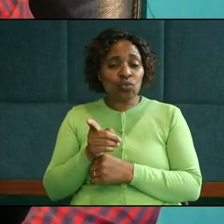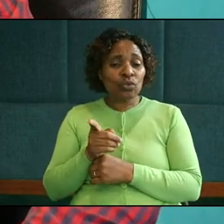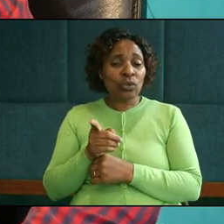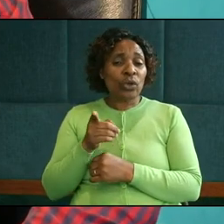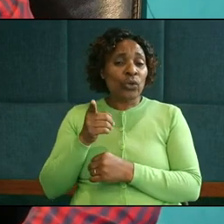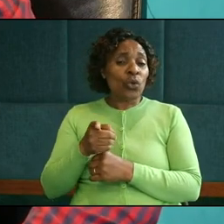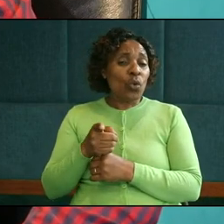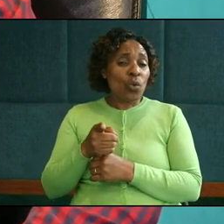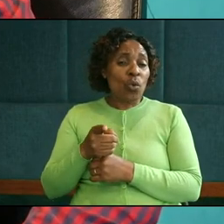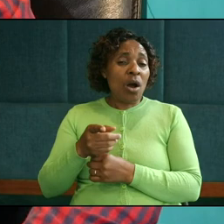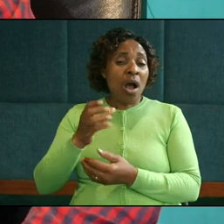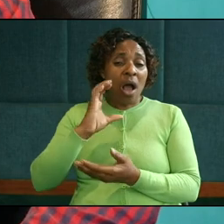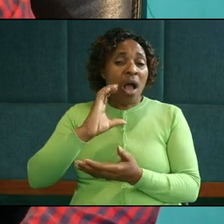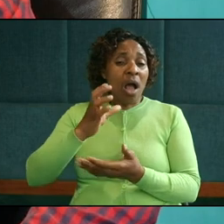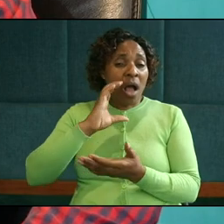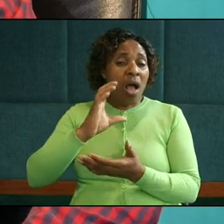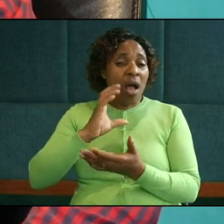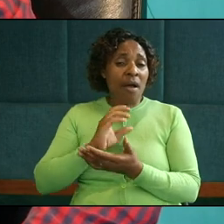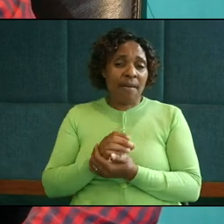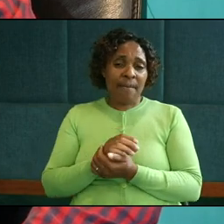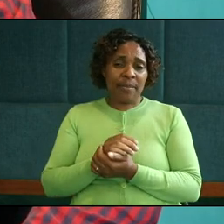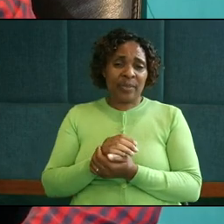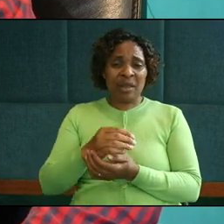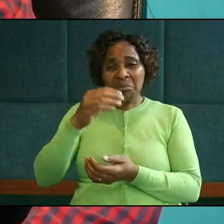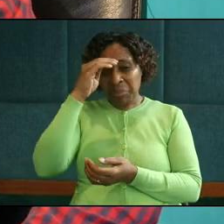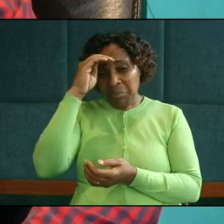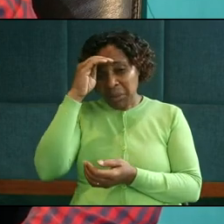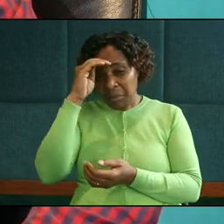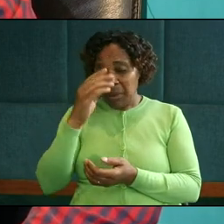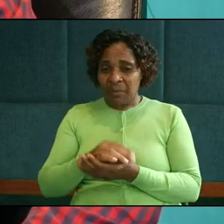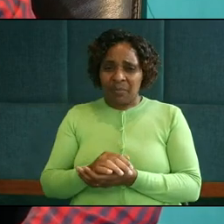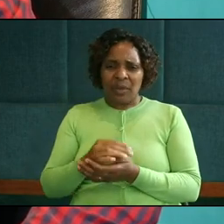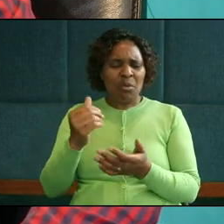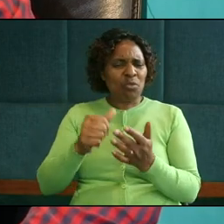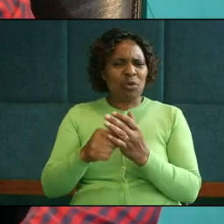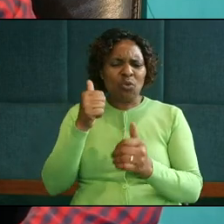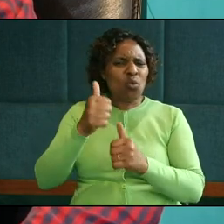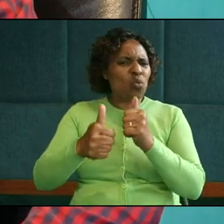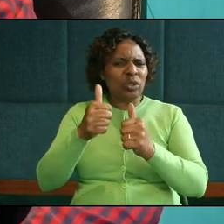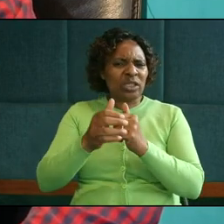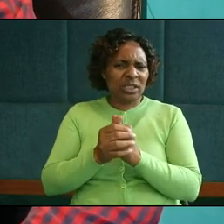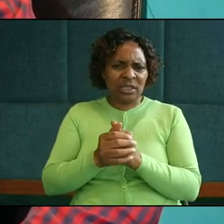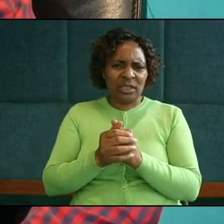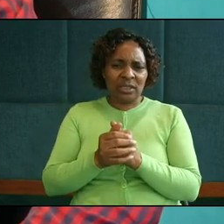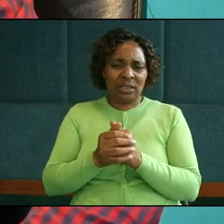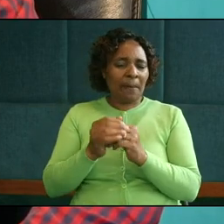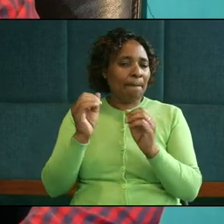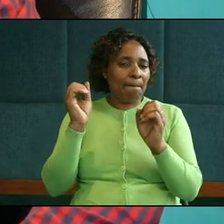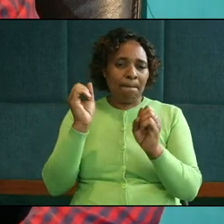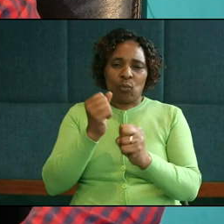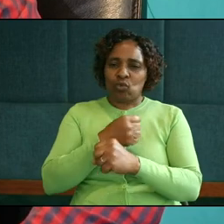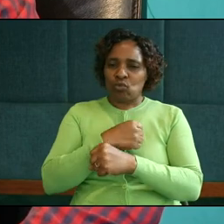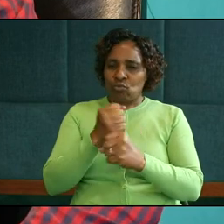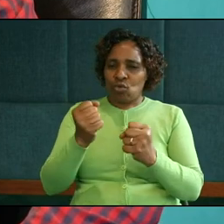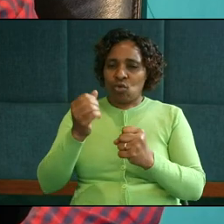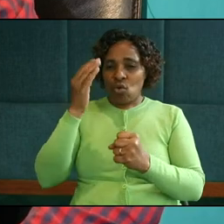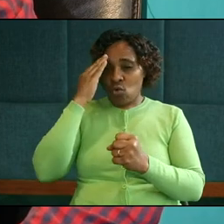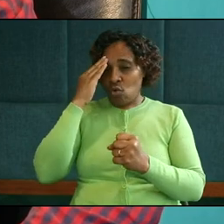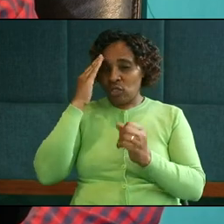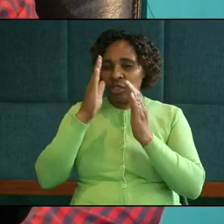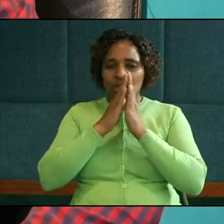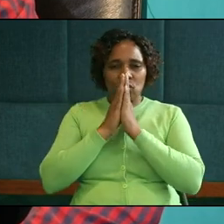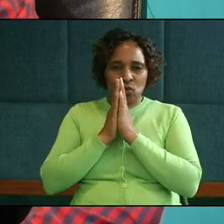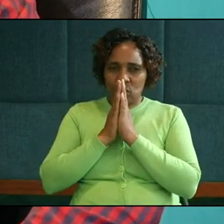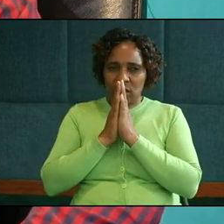are you drunk, or what's the problem with you? And he had not known her